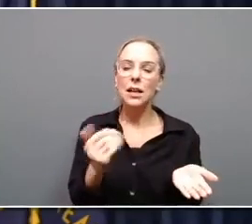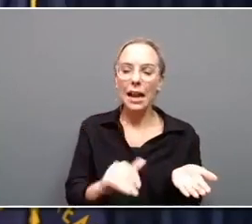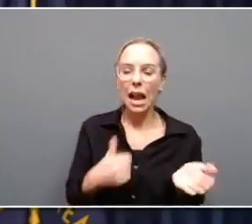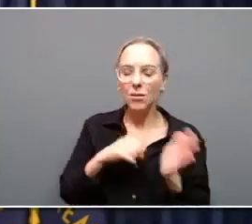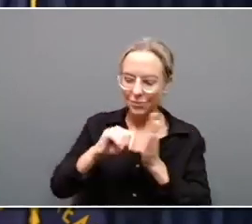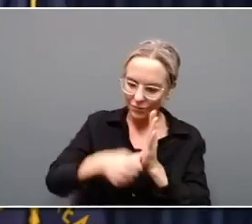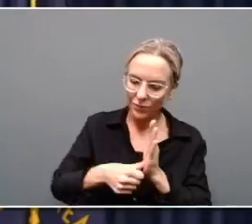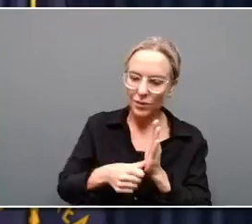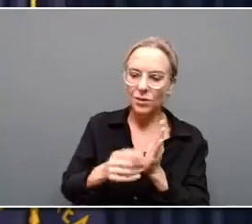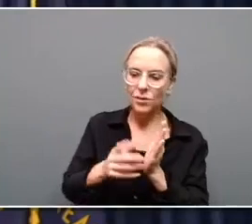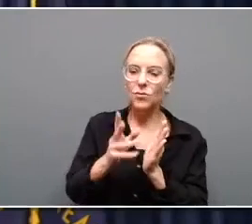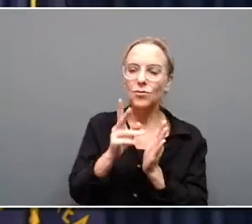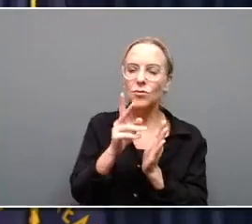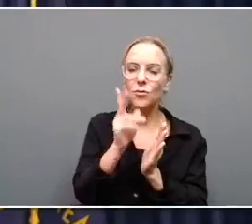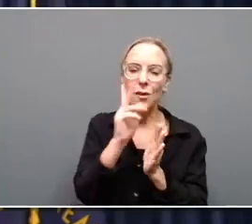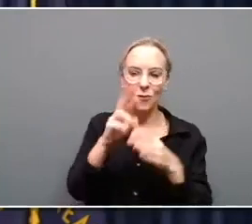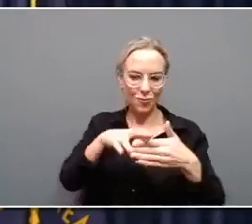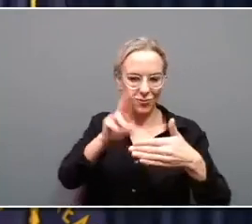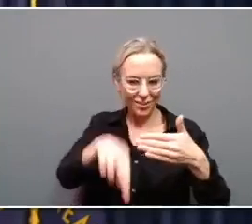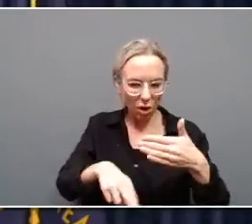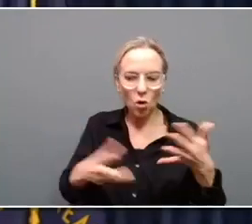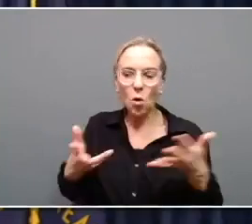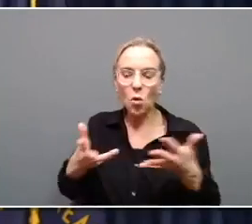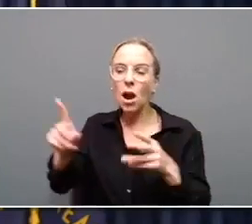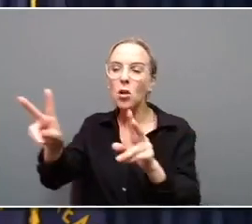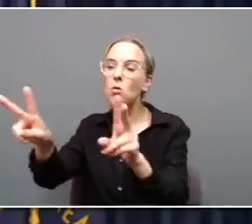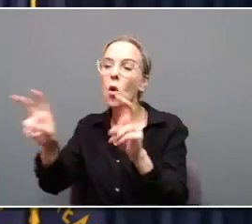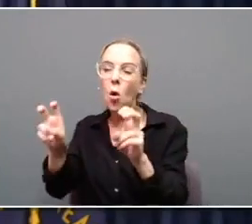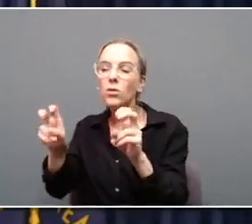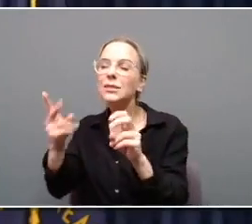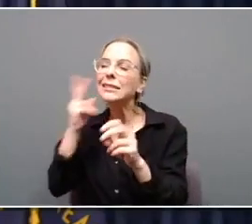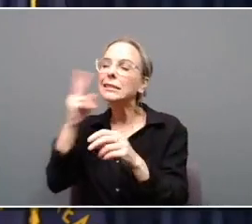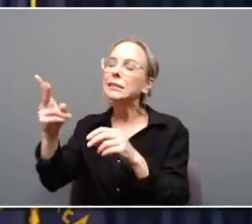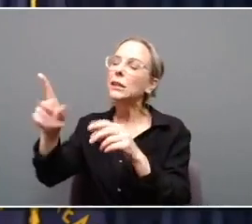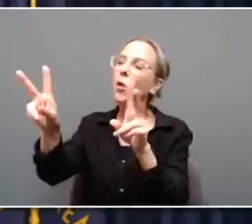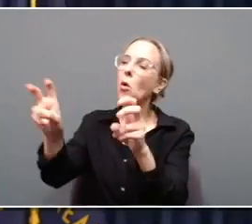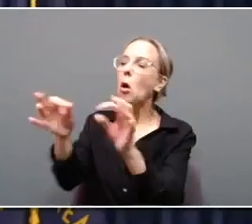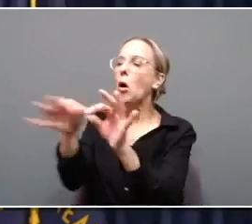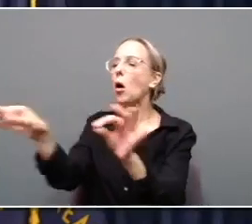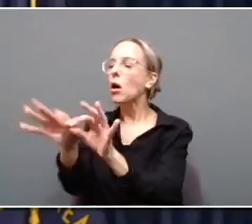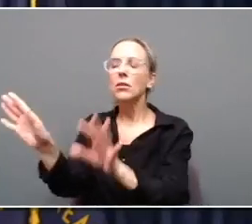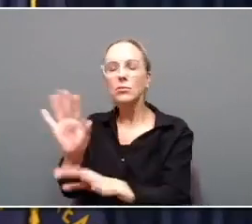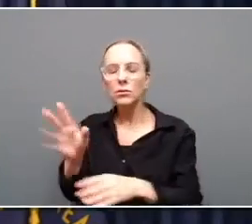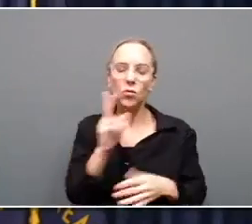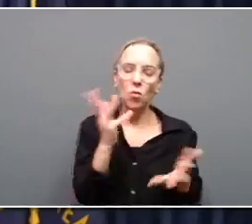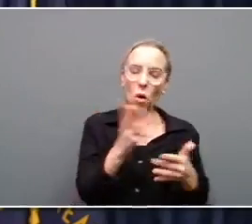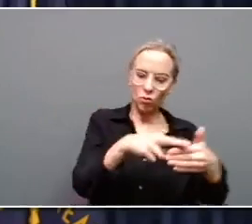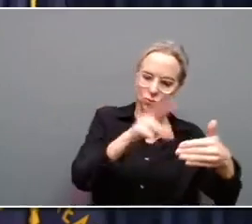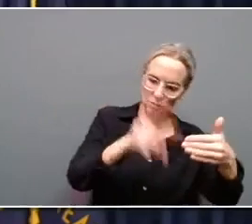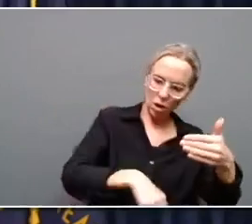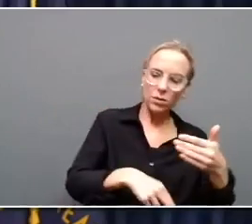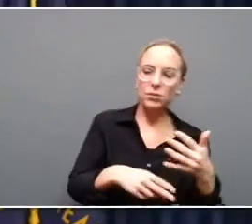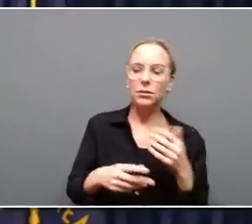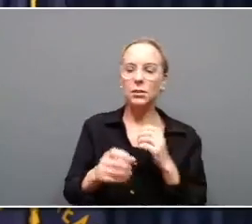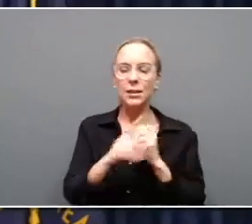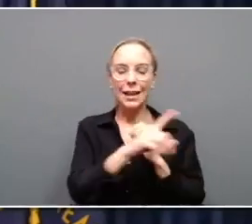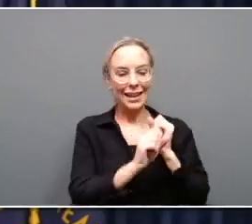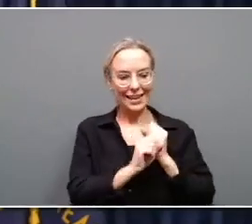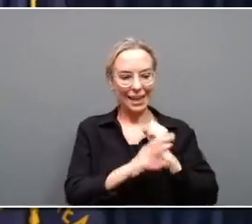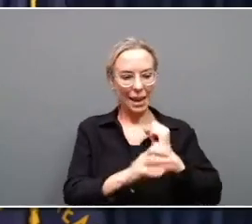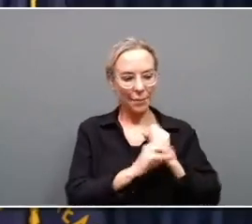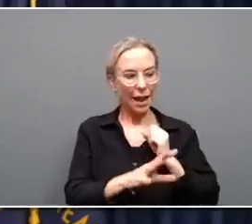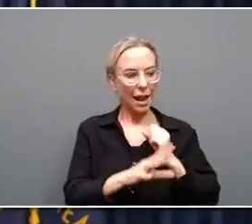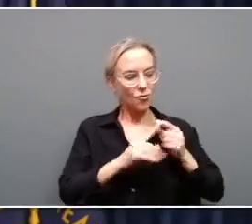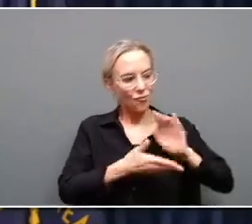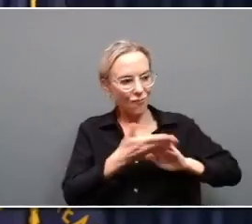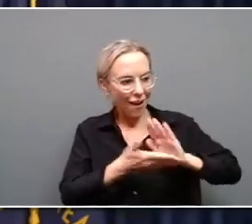results, not necessarily what the quotes that'll come out will be. Campaigns are hard, and they